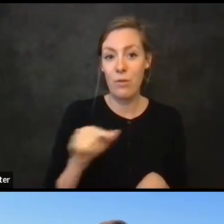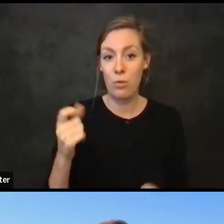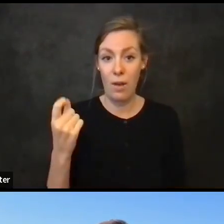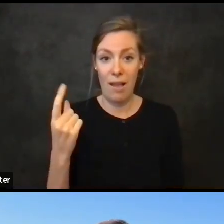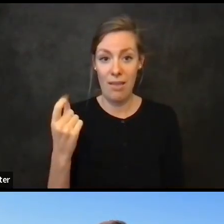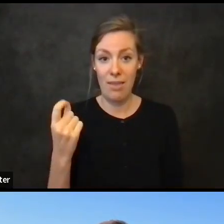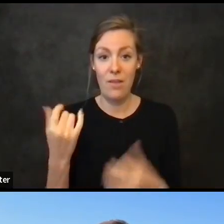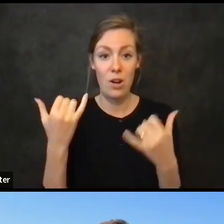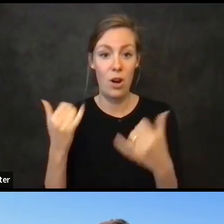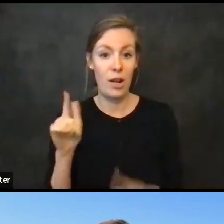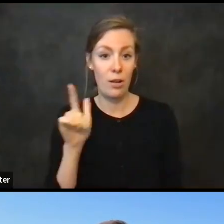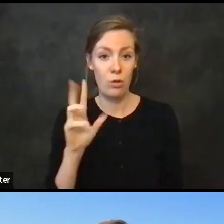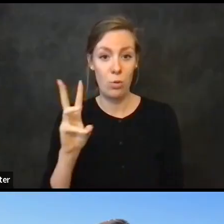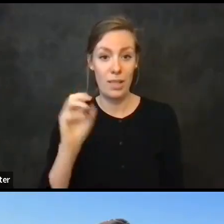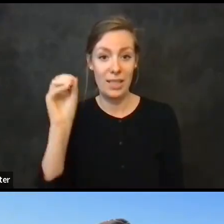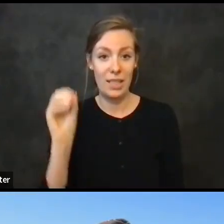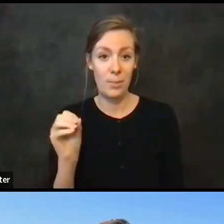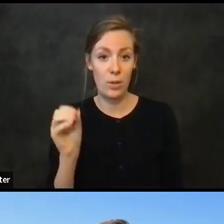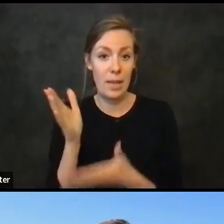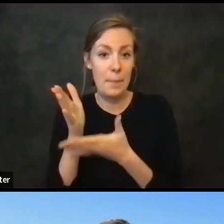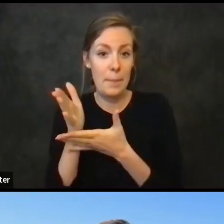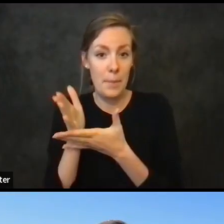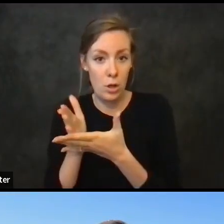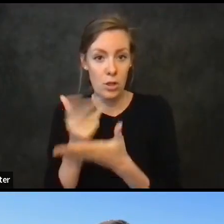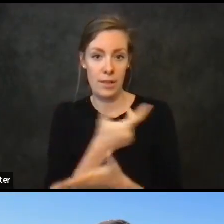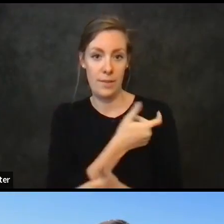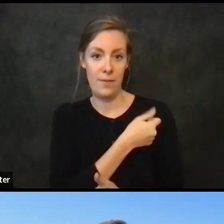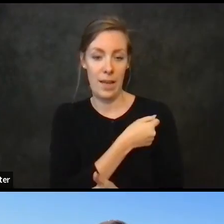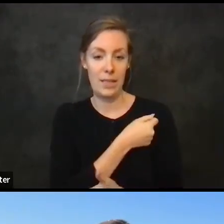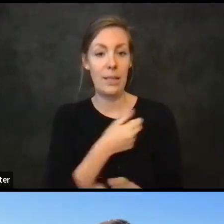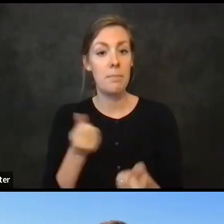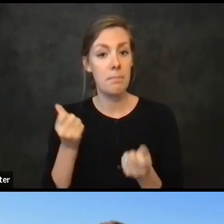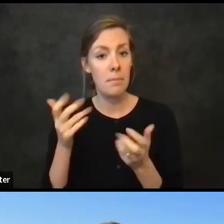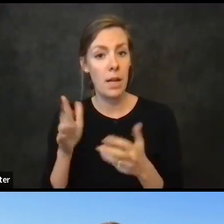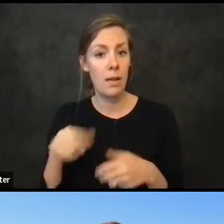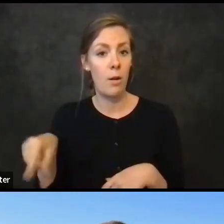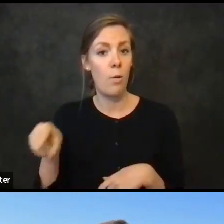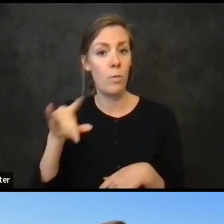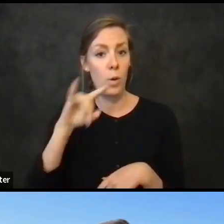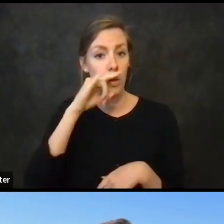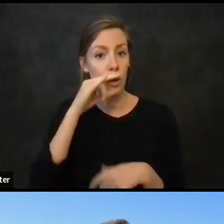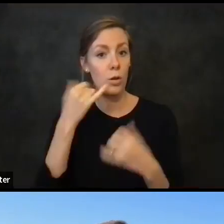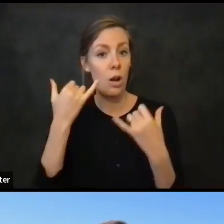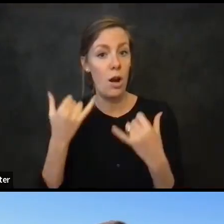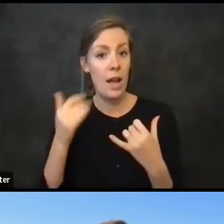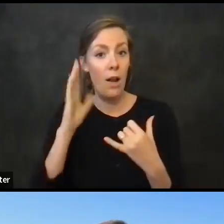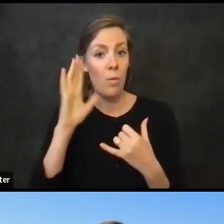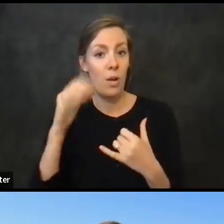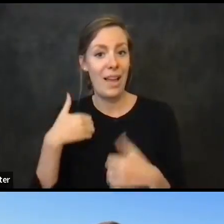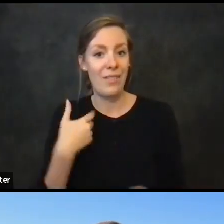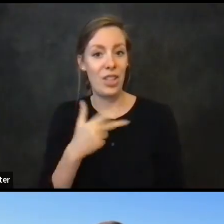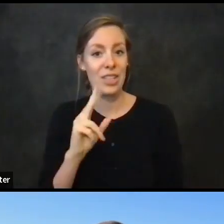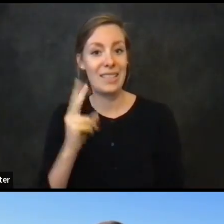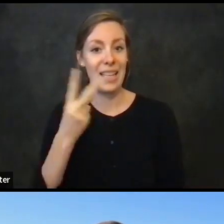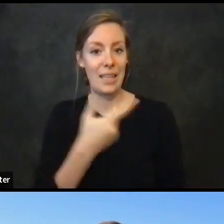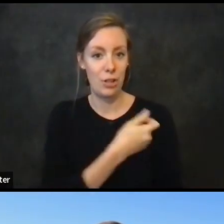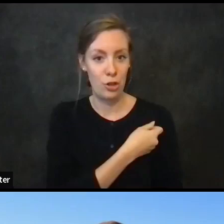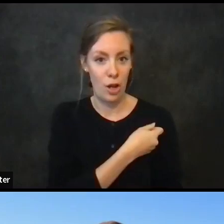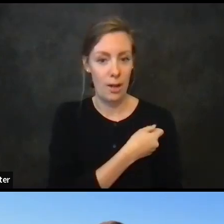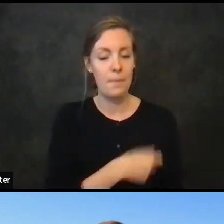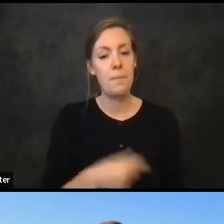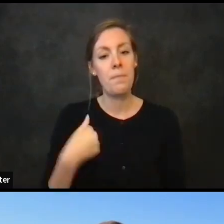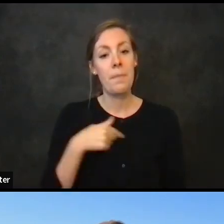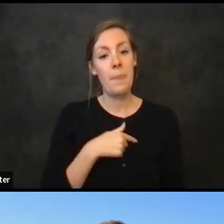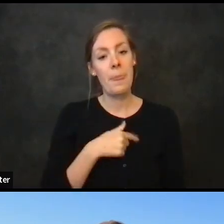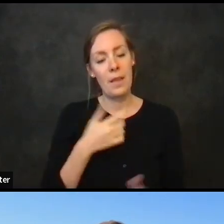now 26% partially vaccinated, and many of those children are now getting their second doses. So we're